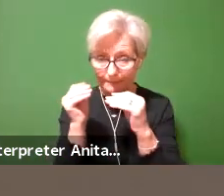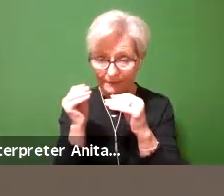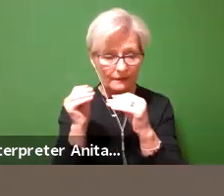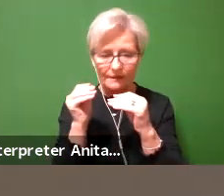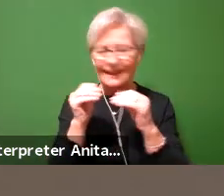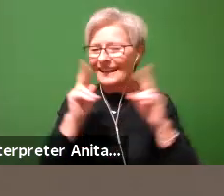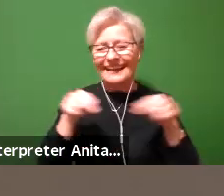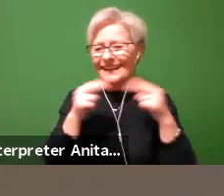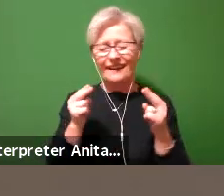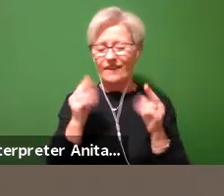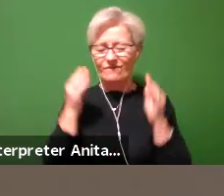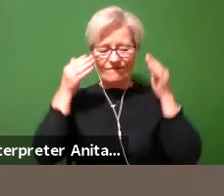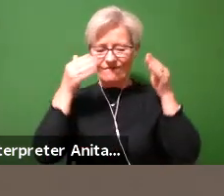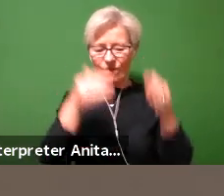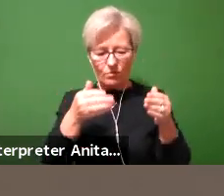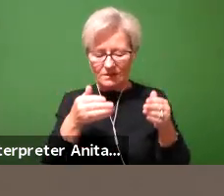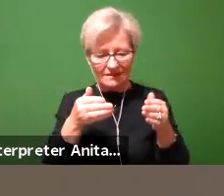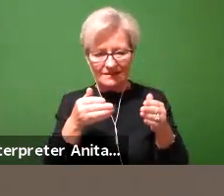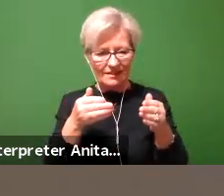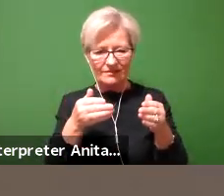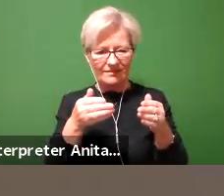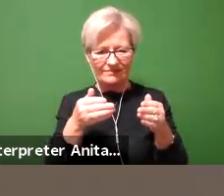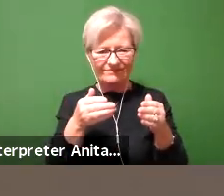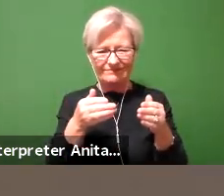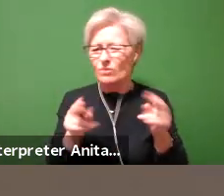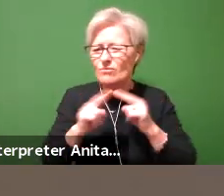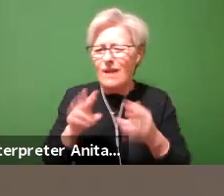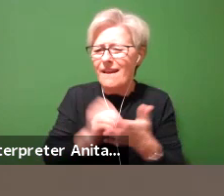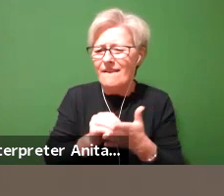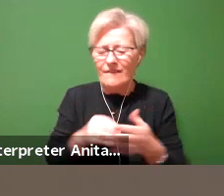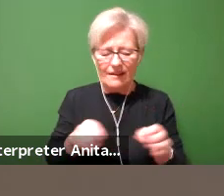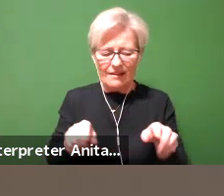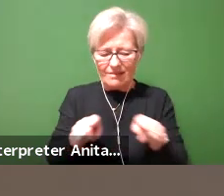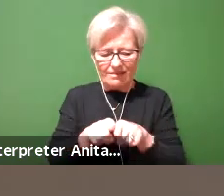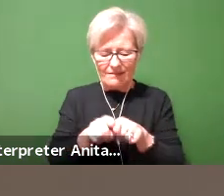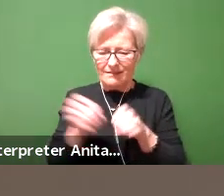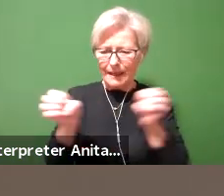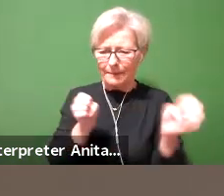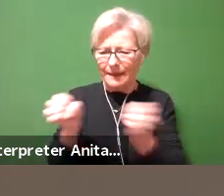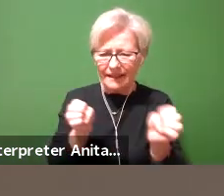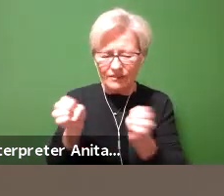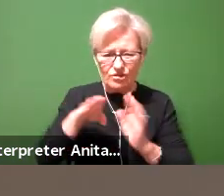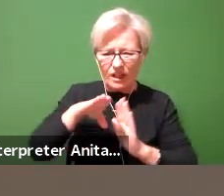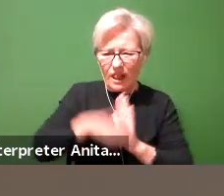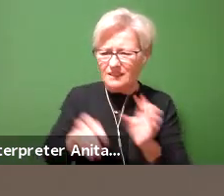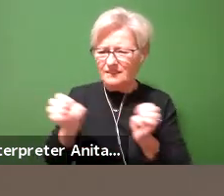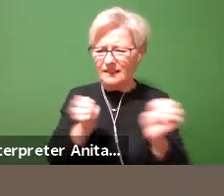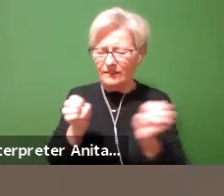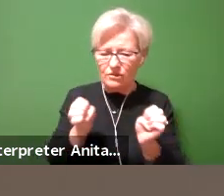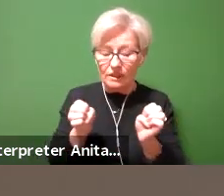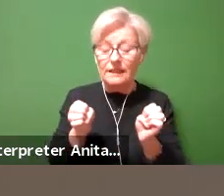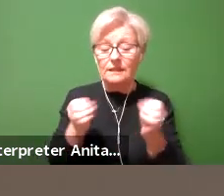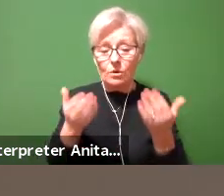you're not able to focus maybe, or you're not able to do what, you don't have the same energy as you normally would. So you'd be looking at, okay, well, how can